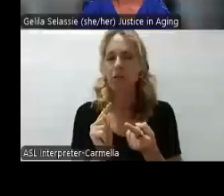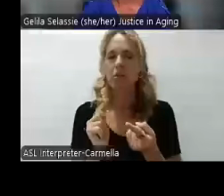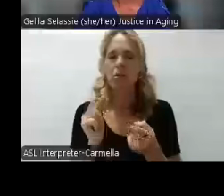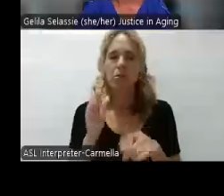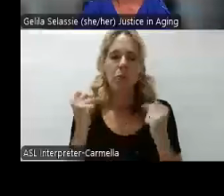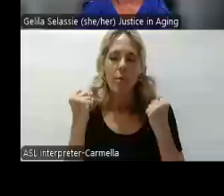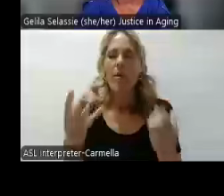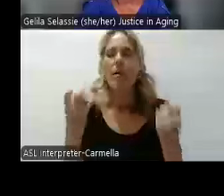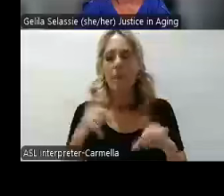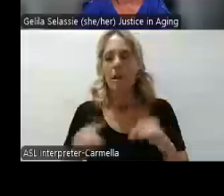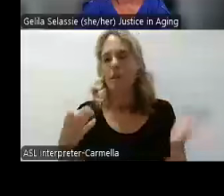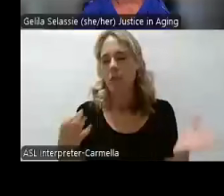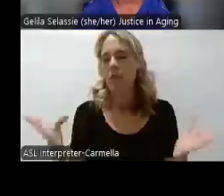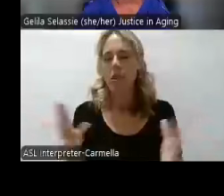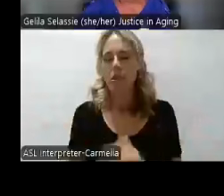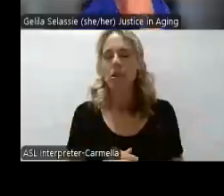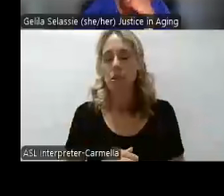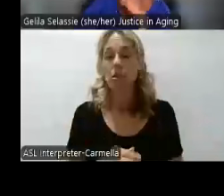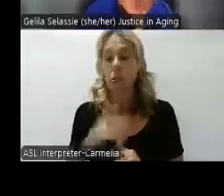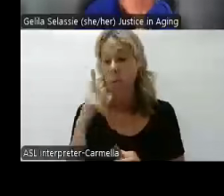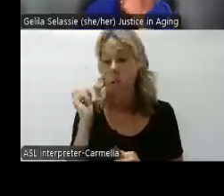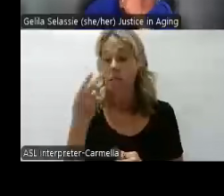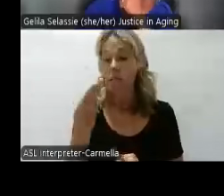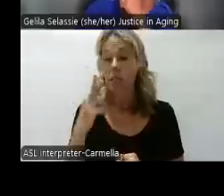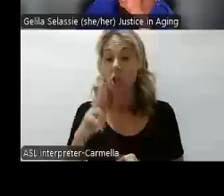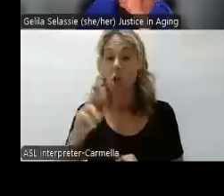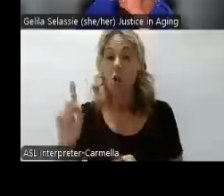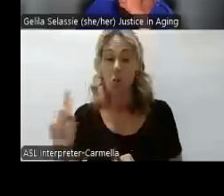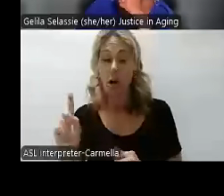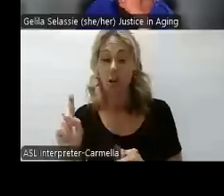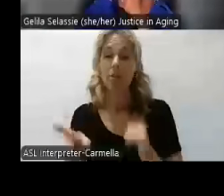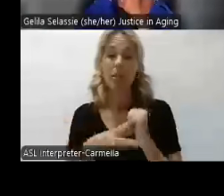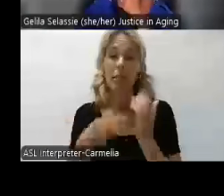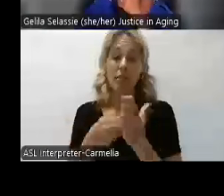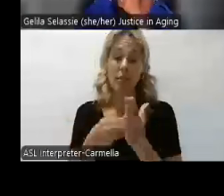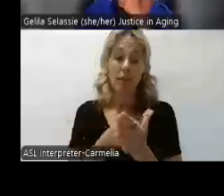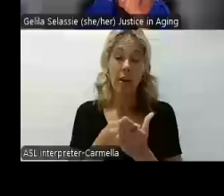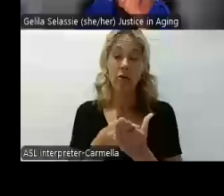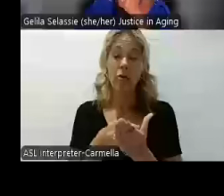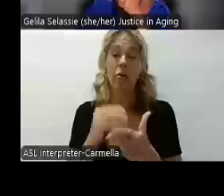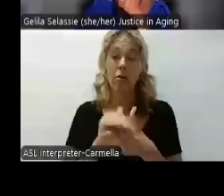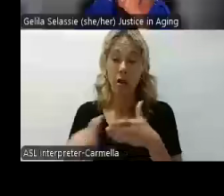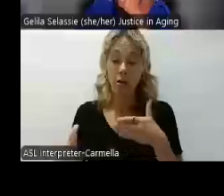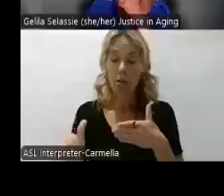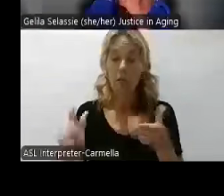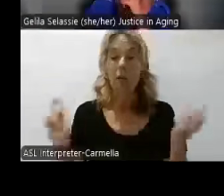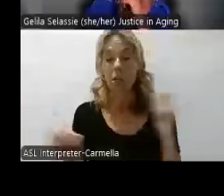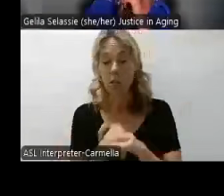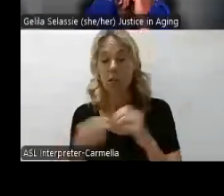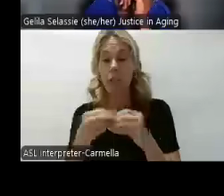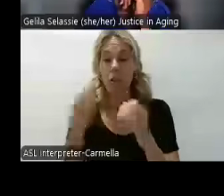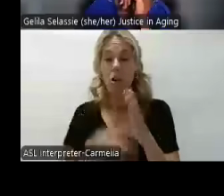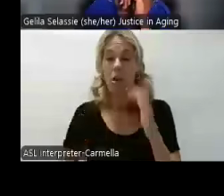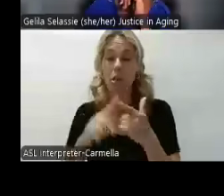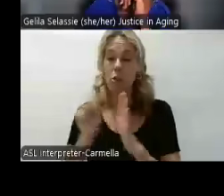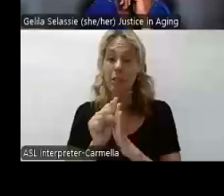different fronts. And because HR 1 saves federal dollars by shifting more costs to the states,